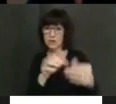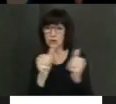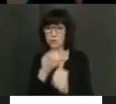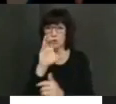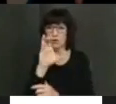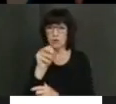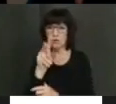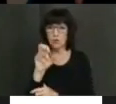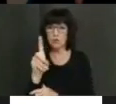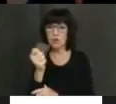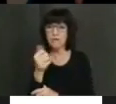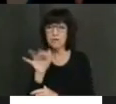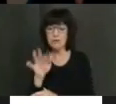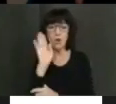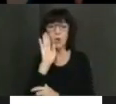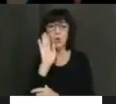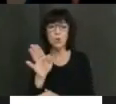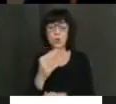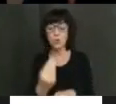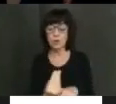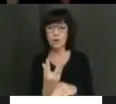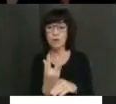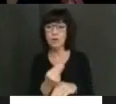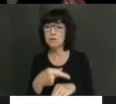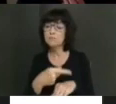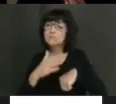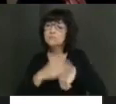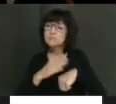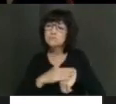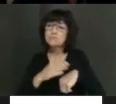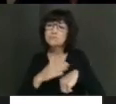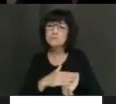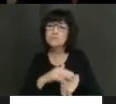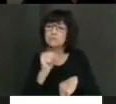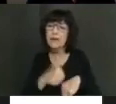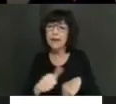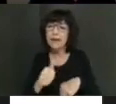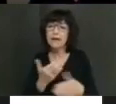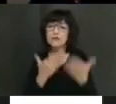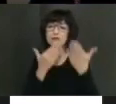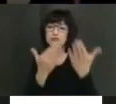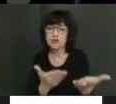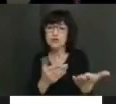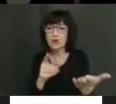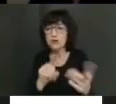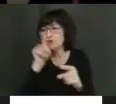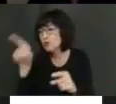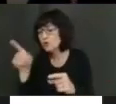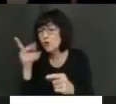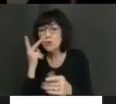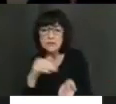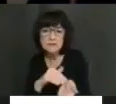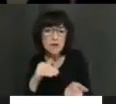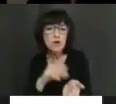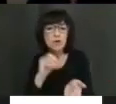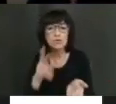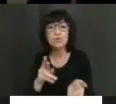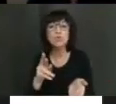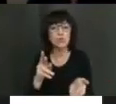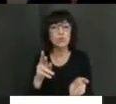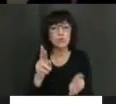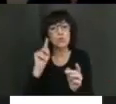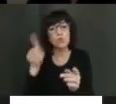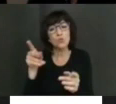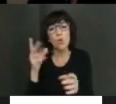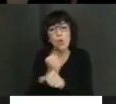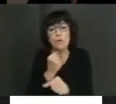and links to additional information about COVID-19 from the Delaware Division of Public Health. COVID Alert DE also provides updates on the